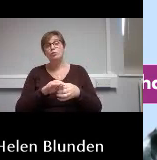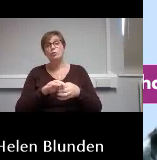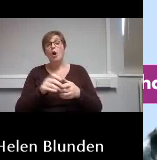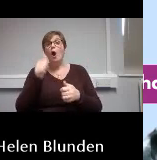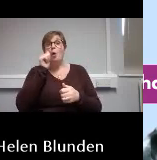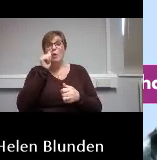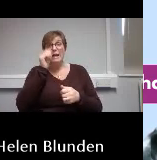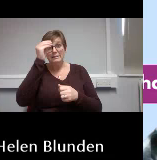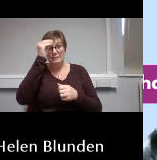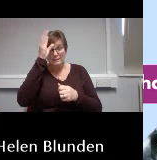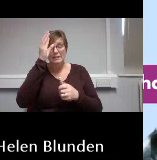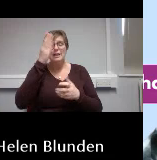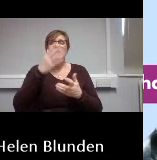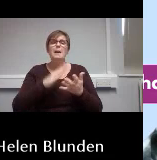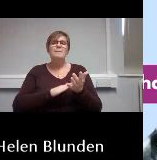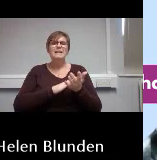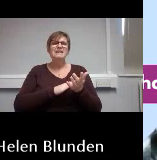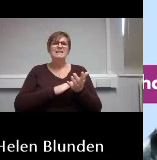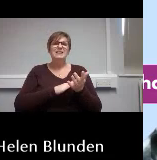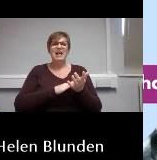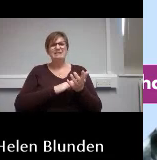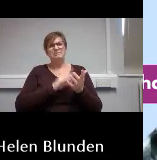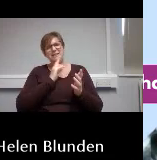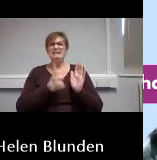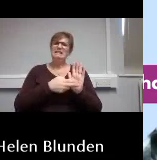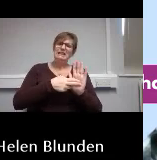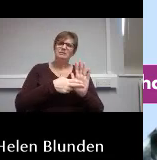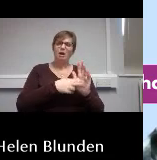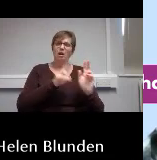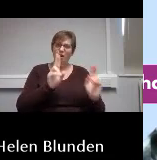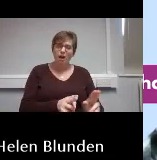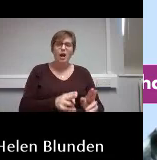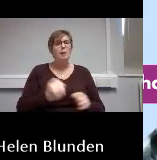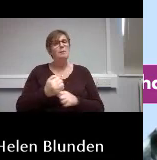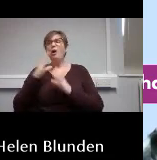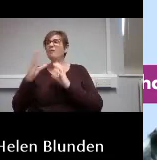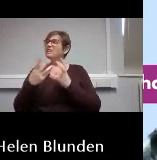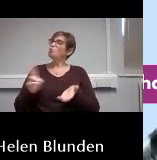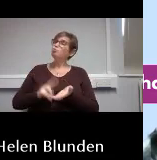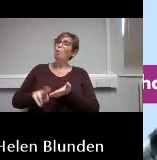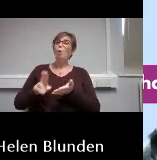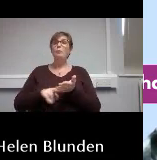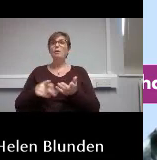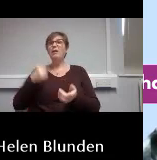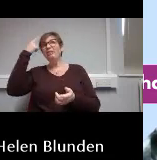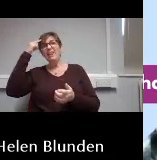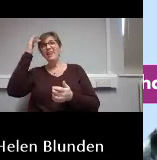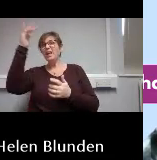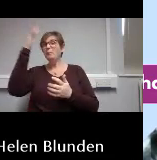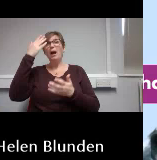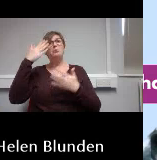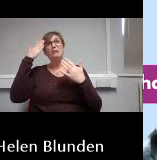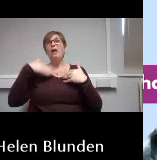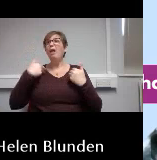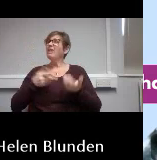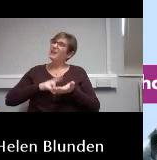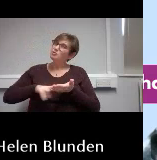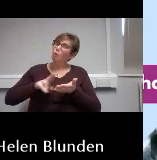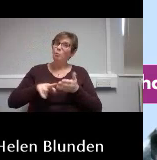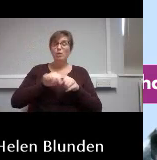really to help us decrease stigma and normalise conversations and thinking about mental health across our